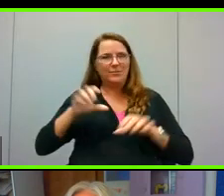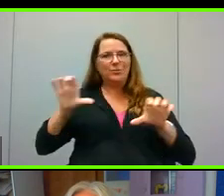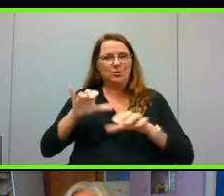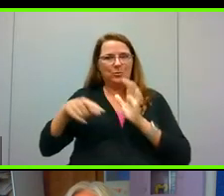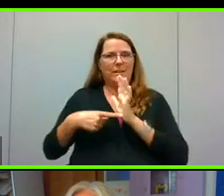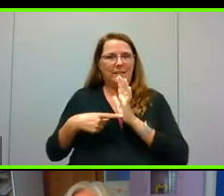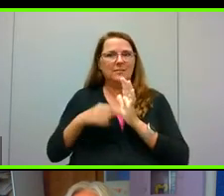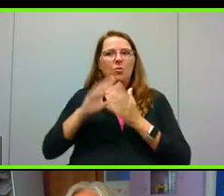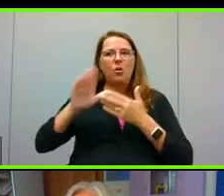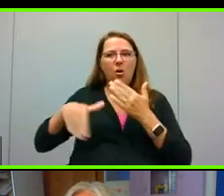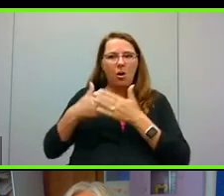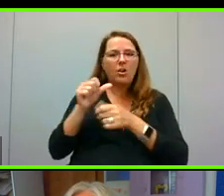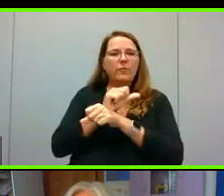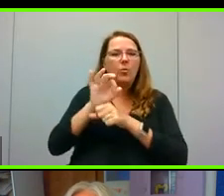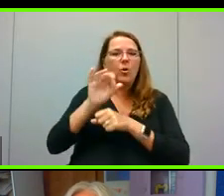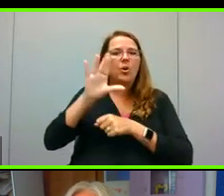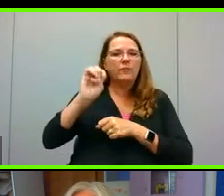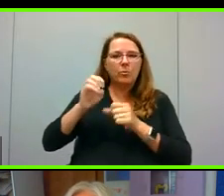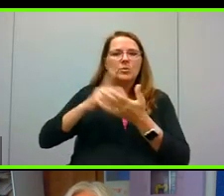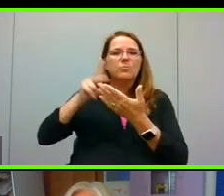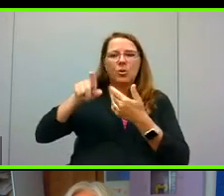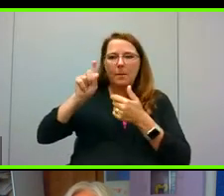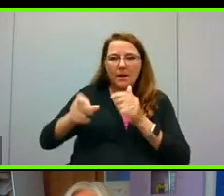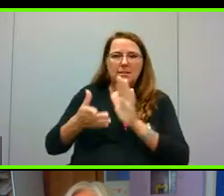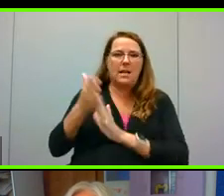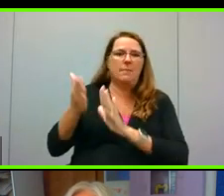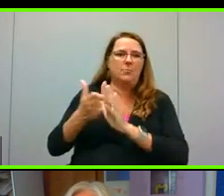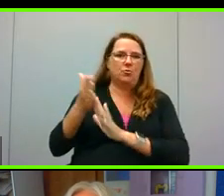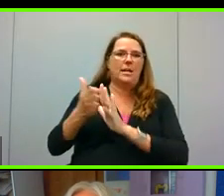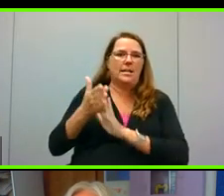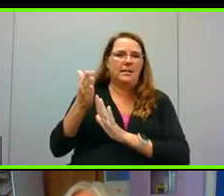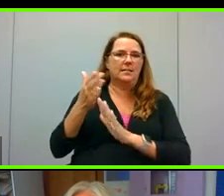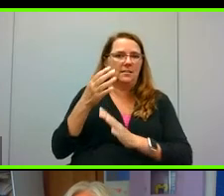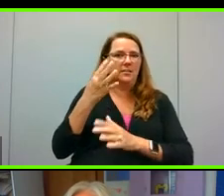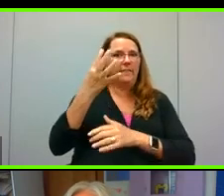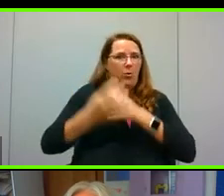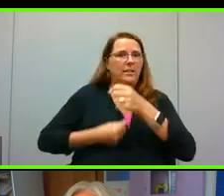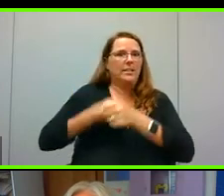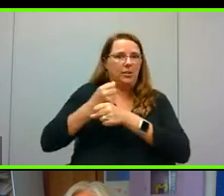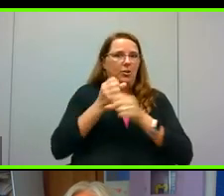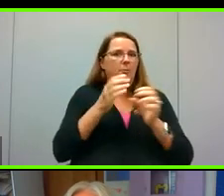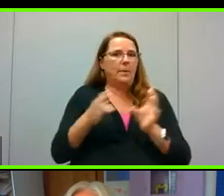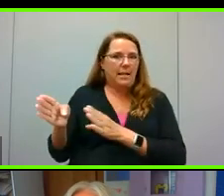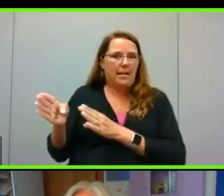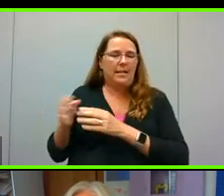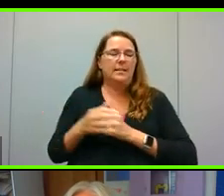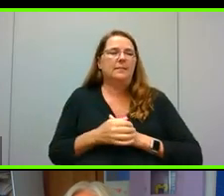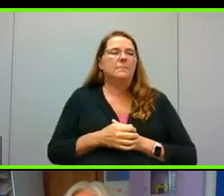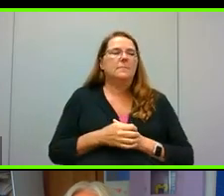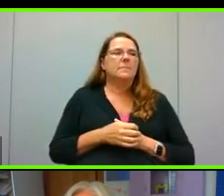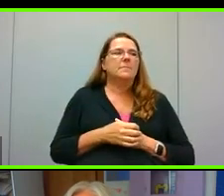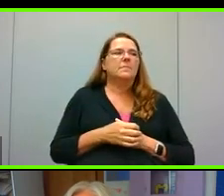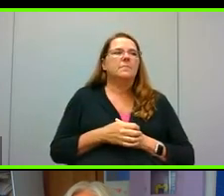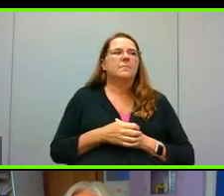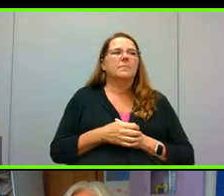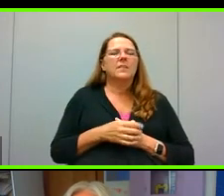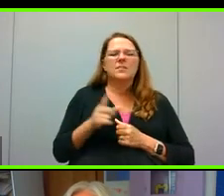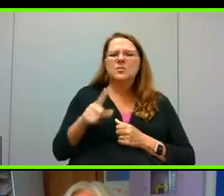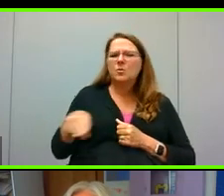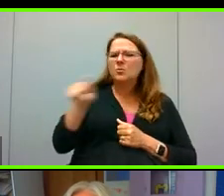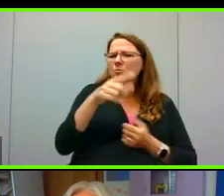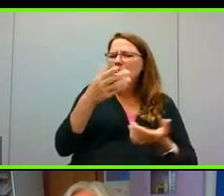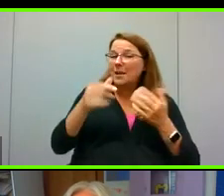programs are to operate. And it's over, as I said, over the 4 years. So you all may recall, and it seems